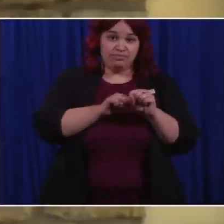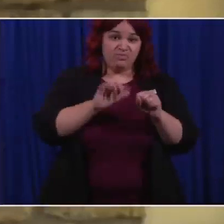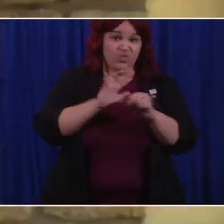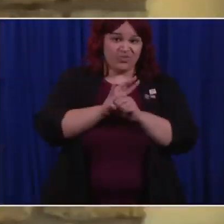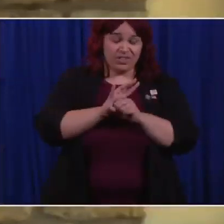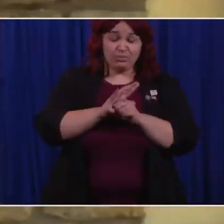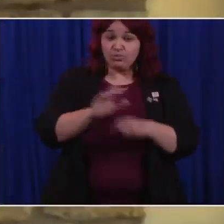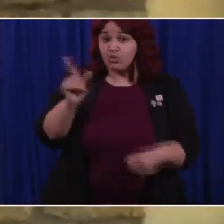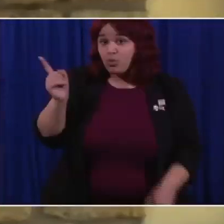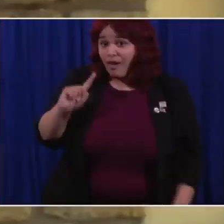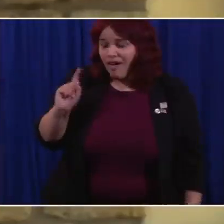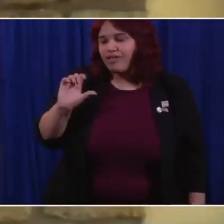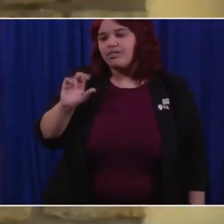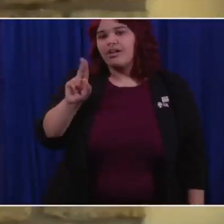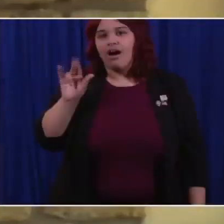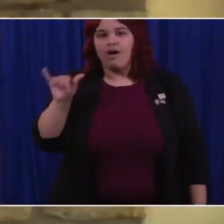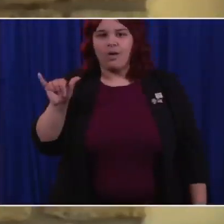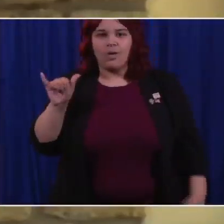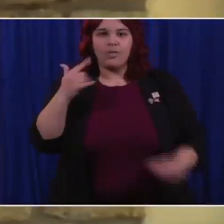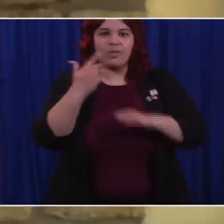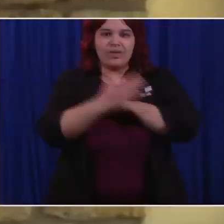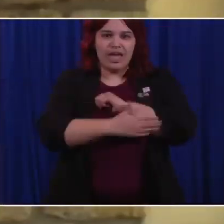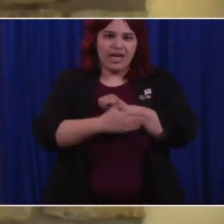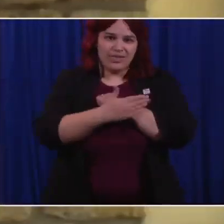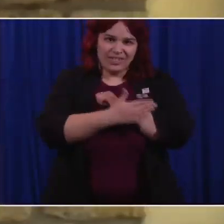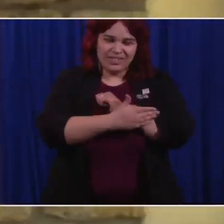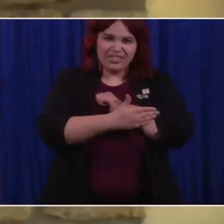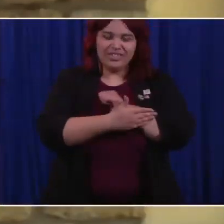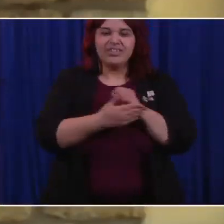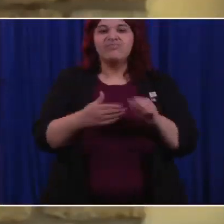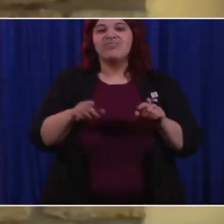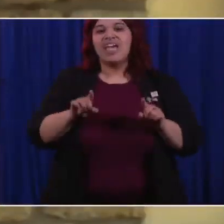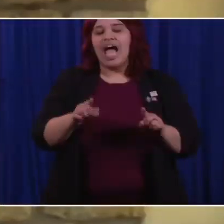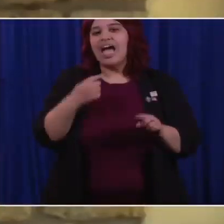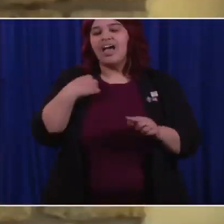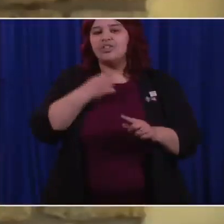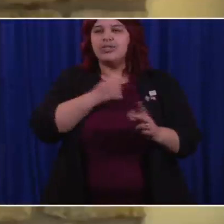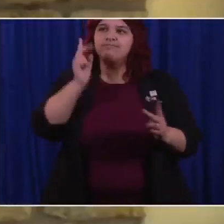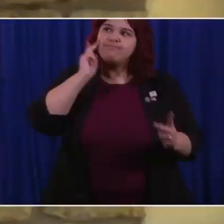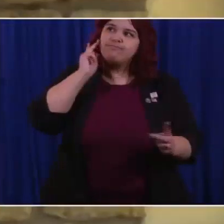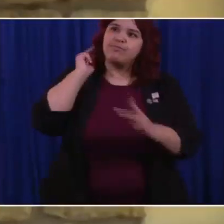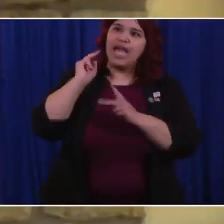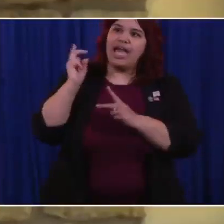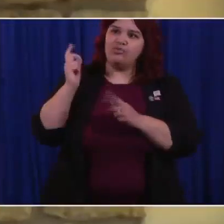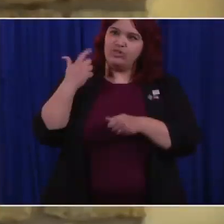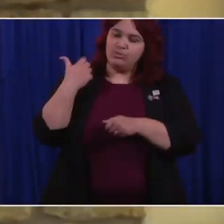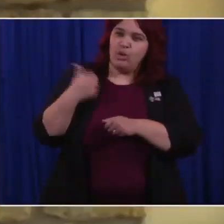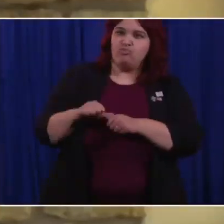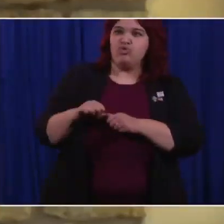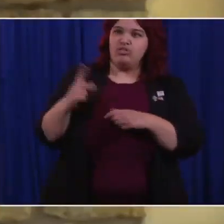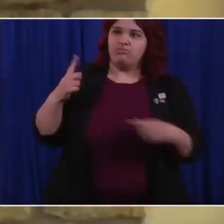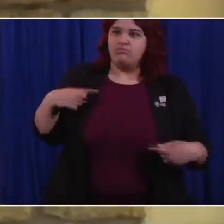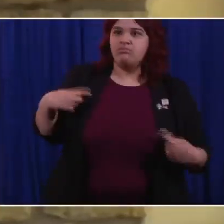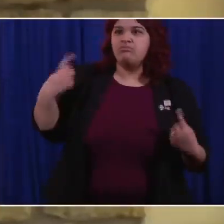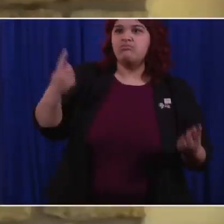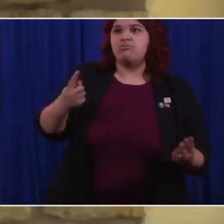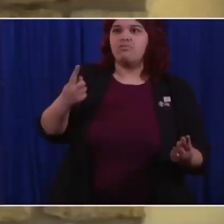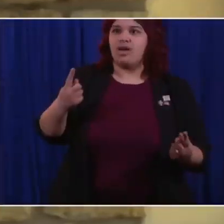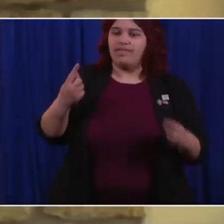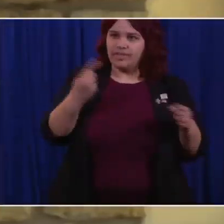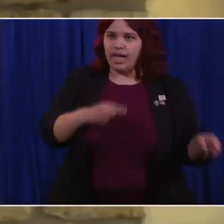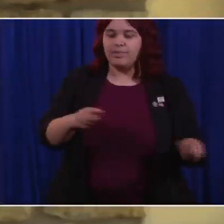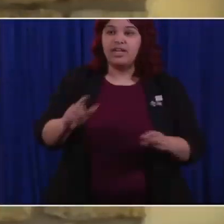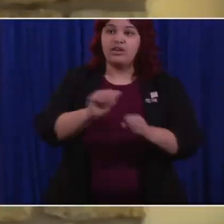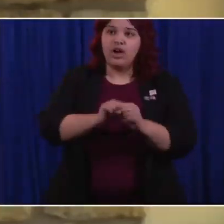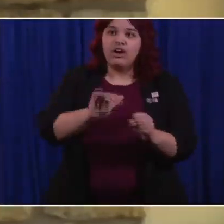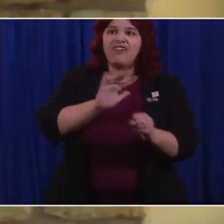County. As we reflect on the lives of our fellow Ohioans that COVID has taken and